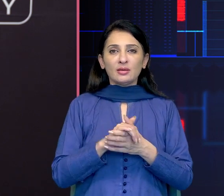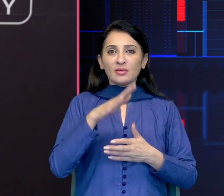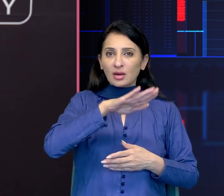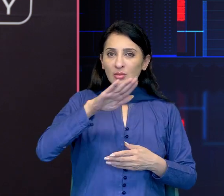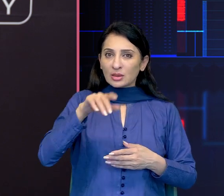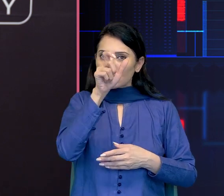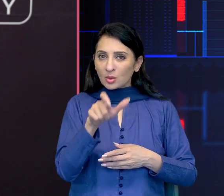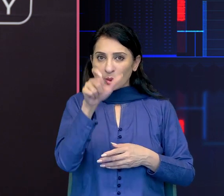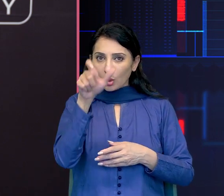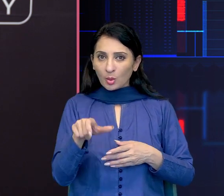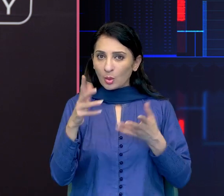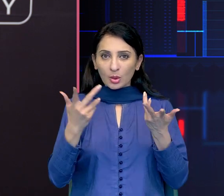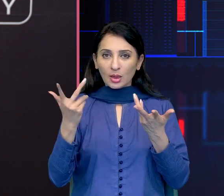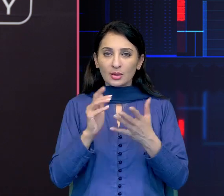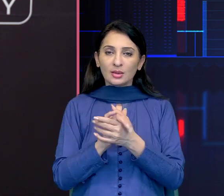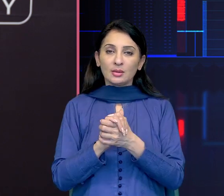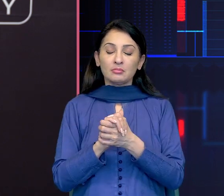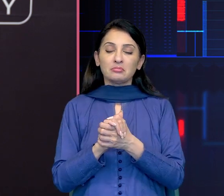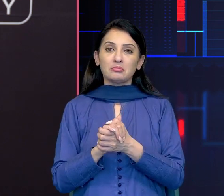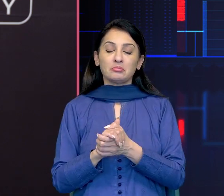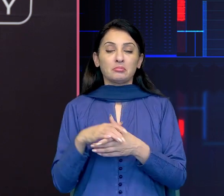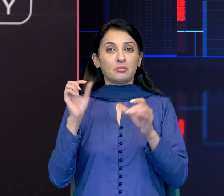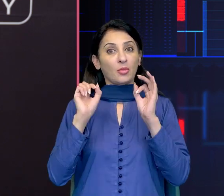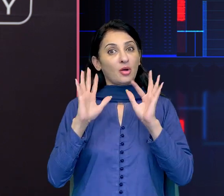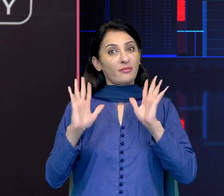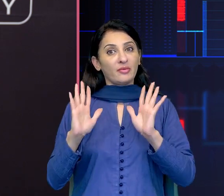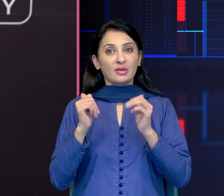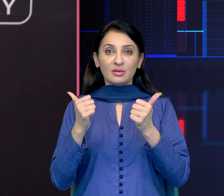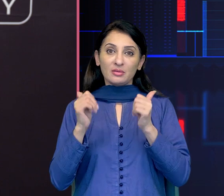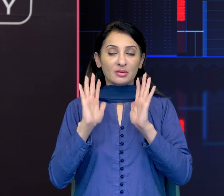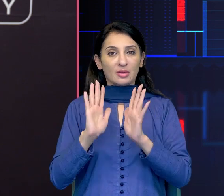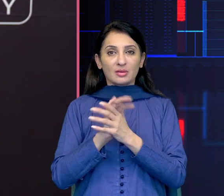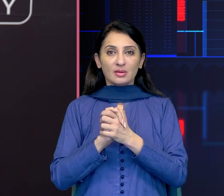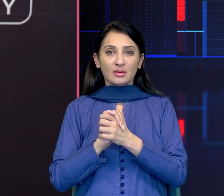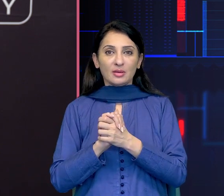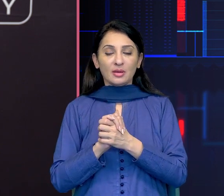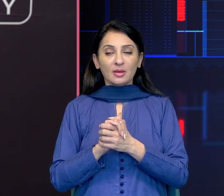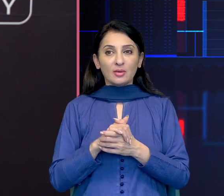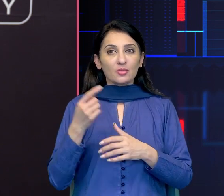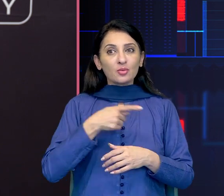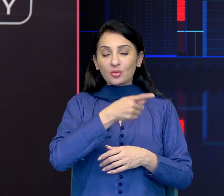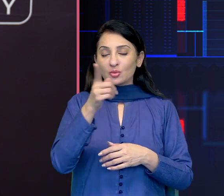and my interaction with the faculty and students there